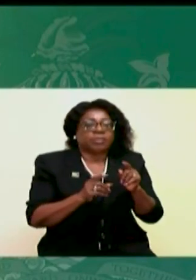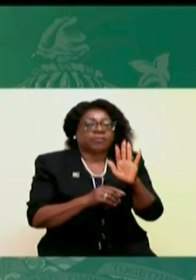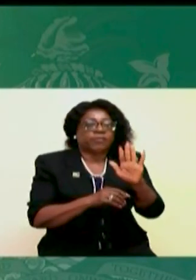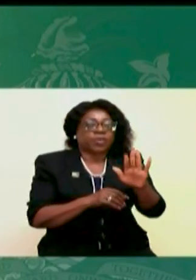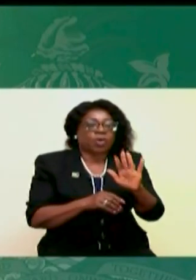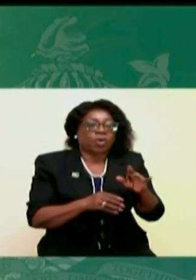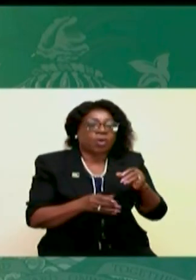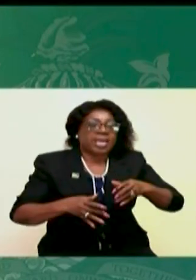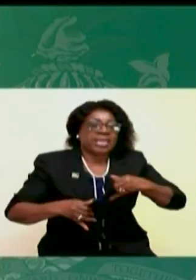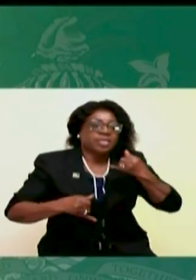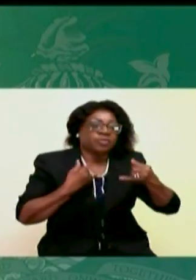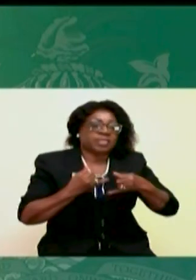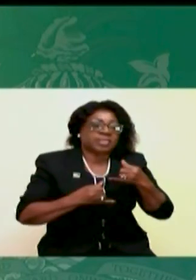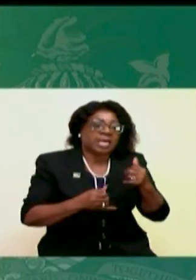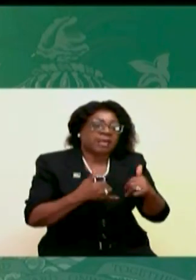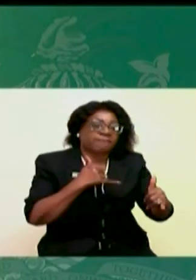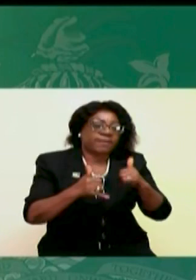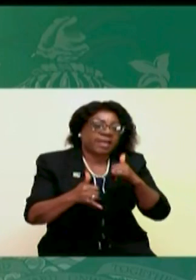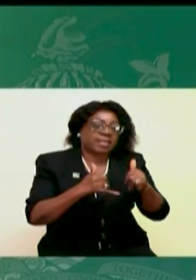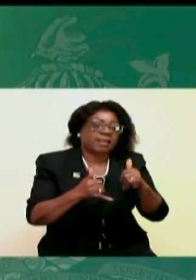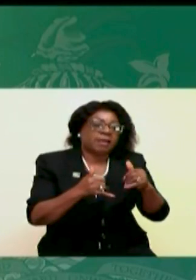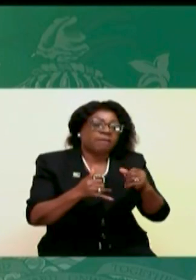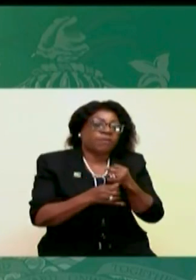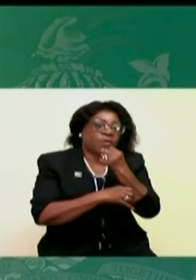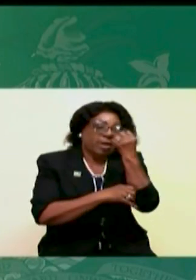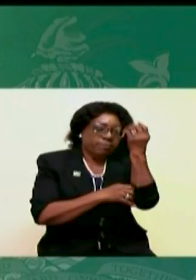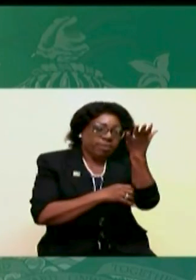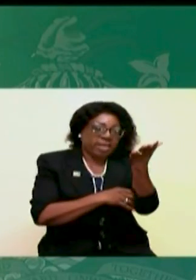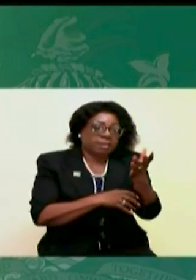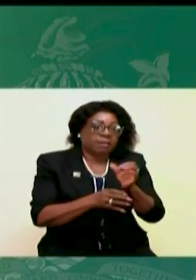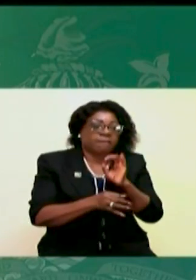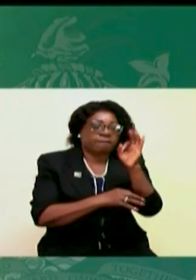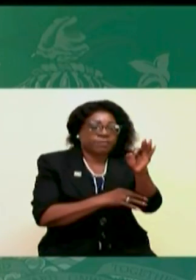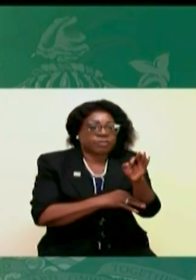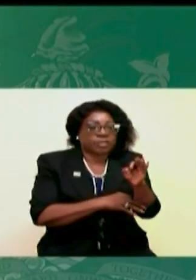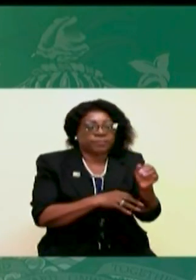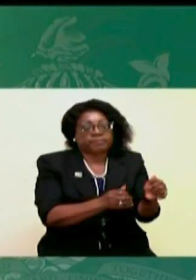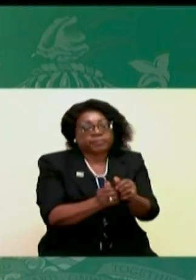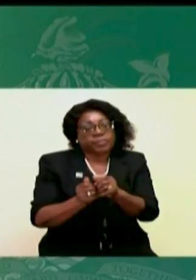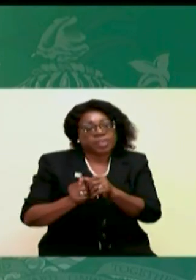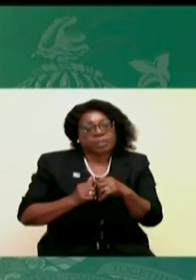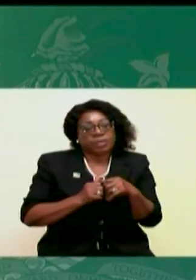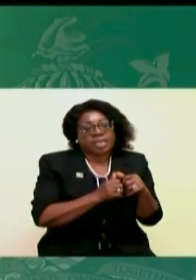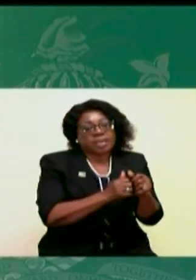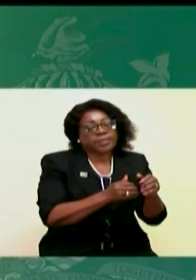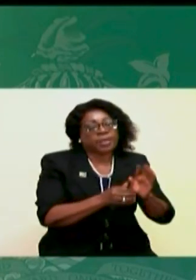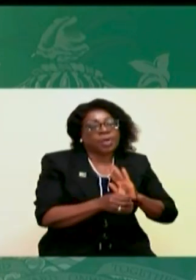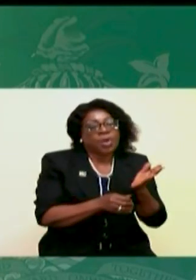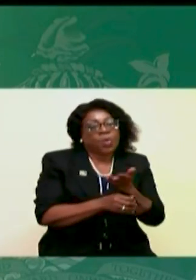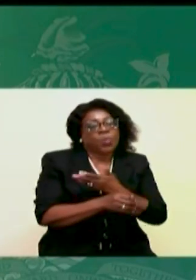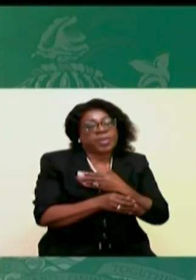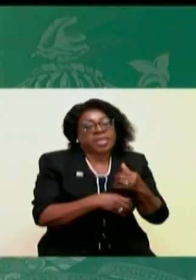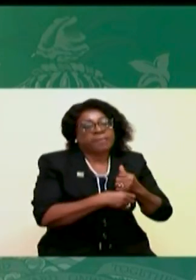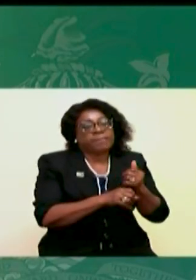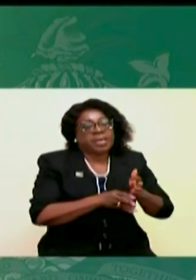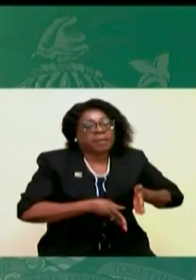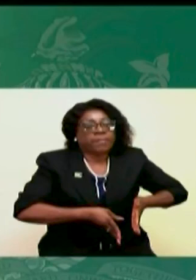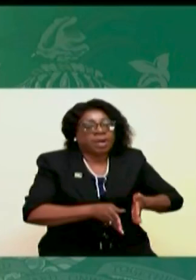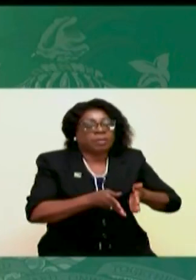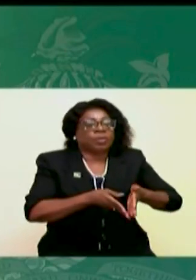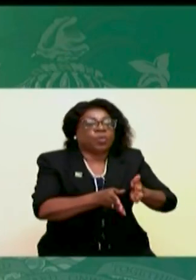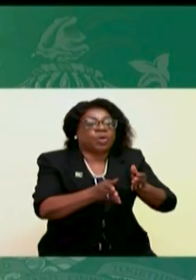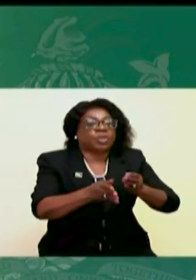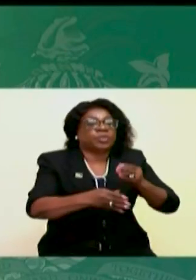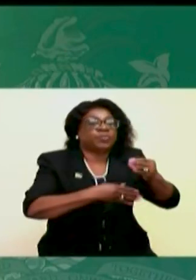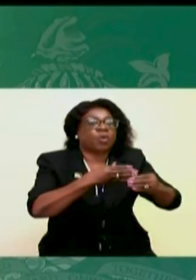interests, and fighting for a brighter future. Together, we can forge a path towards progress